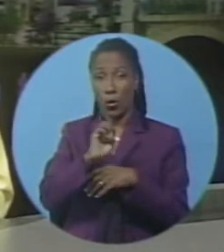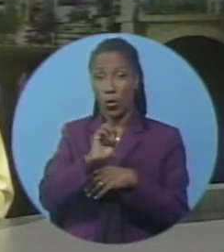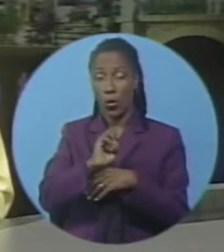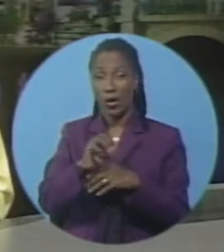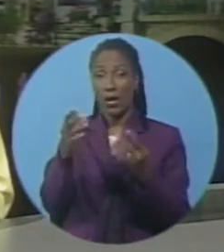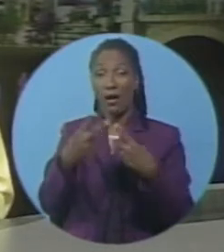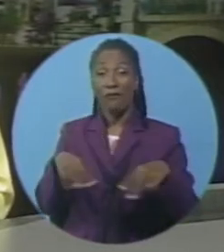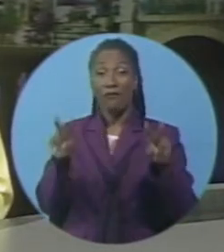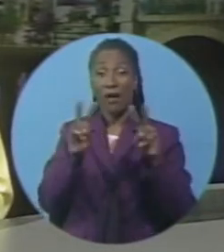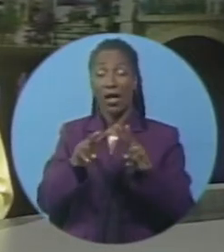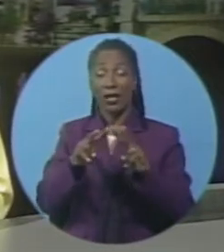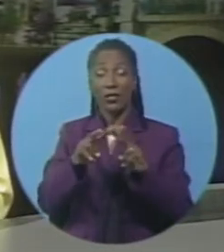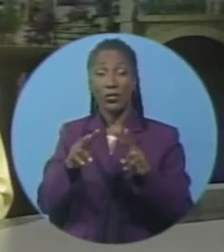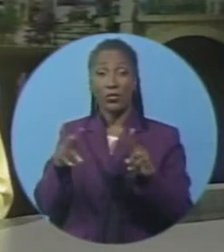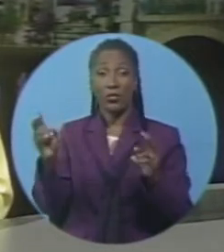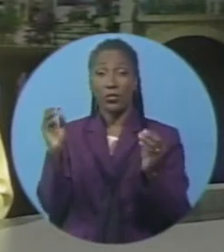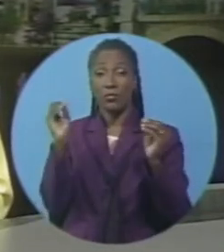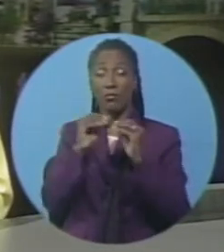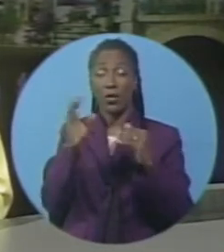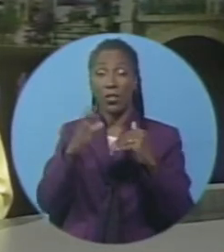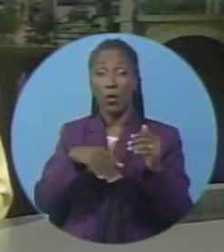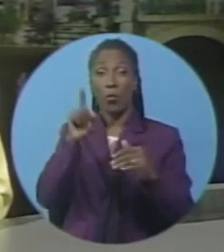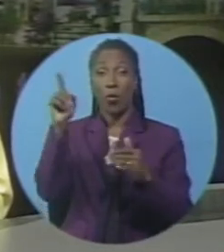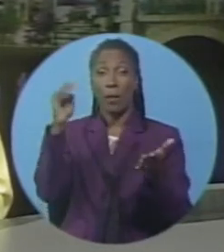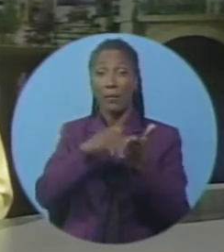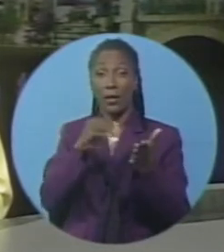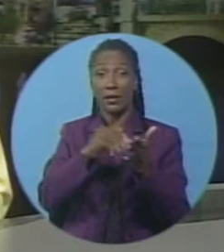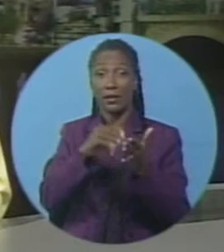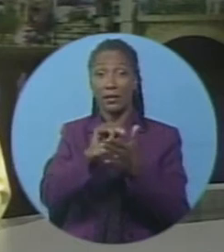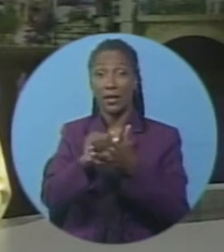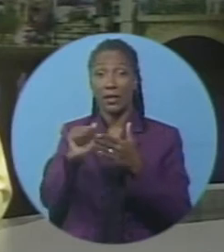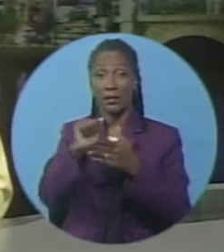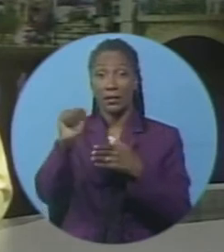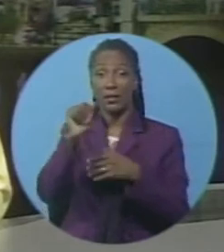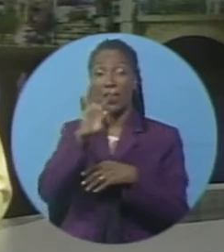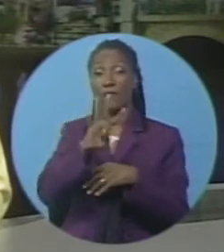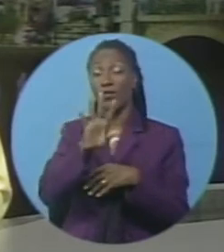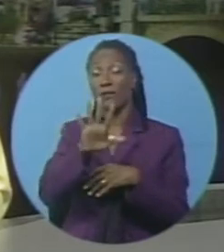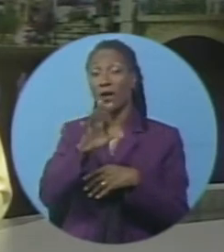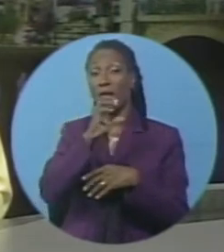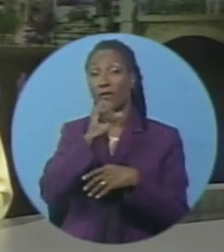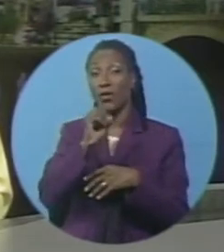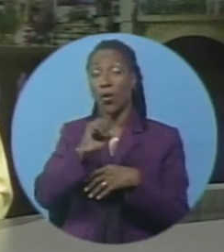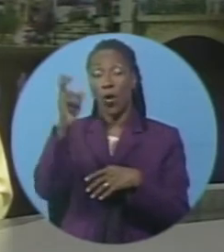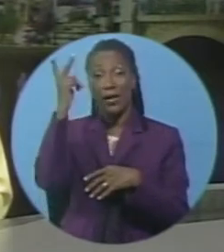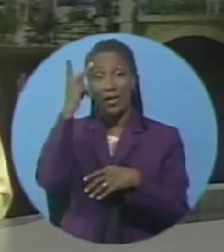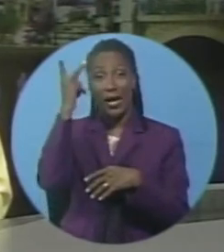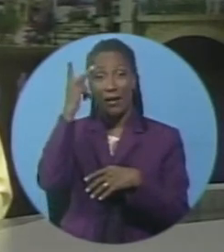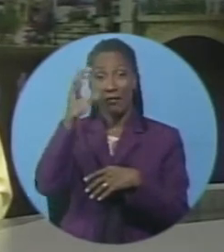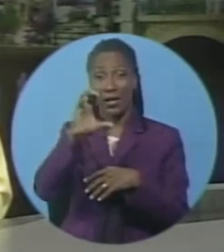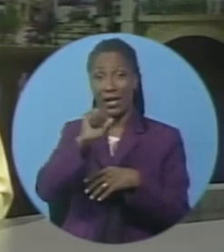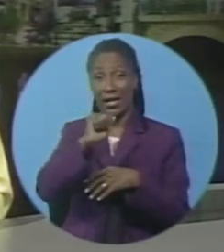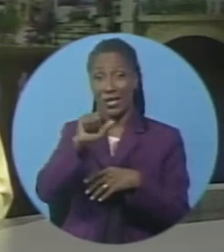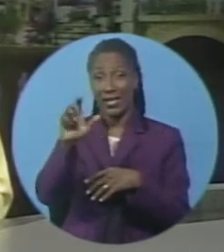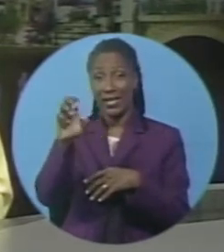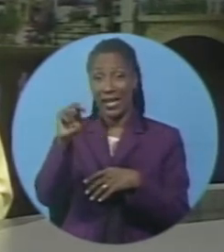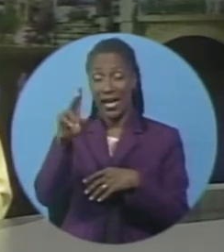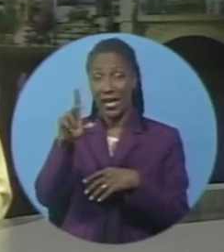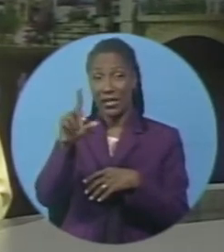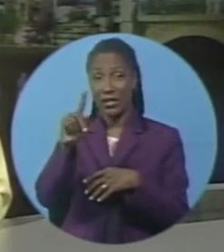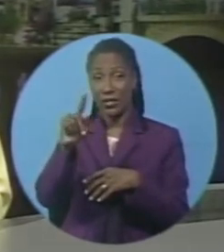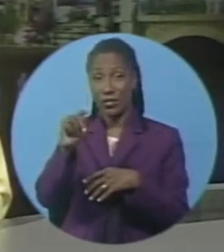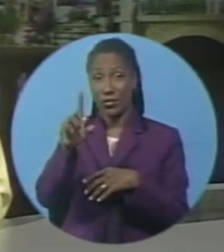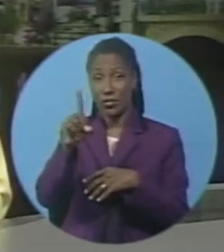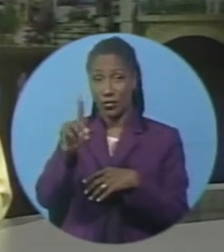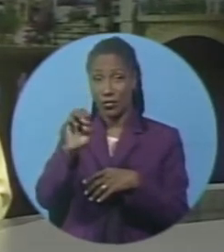is 45-year-old Kelvin Ricardo Callender of Wilde Terrace. Police say a search warrant was executed by its K9 unit